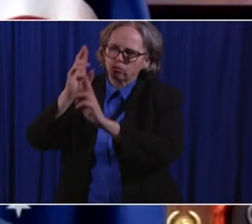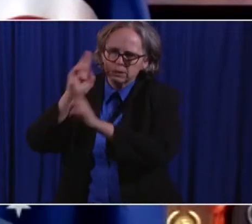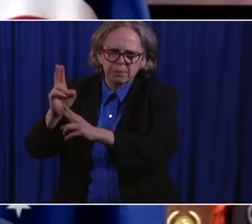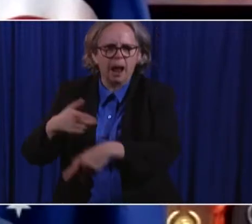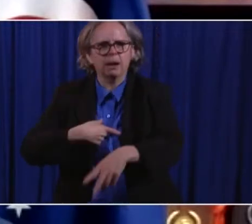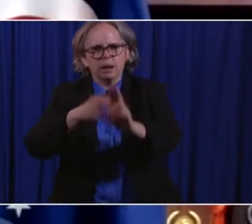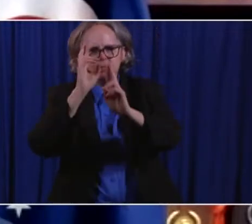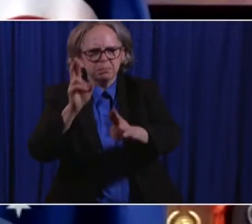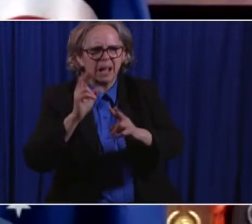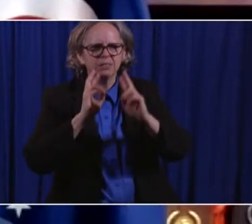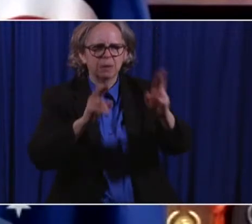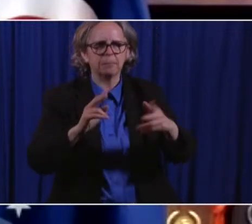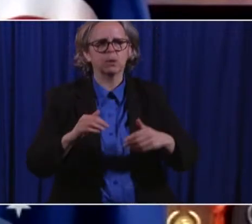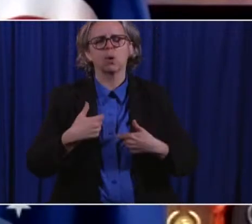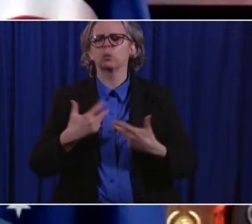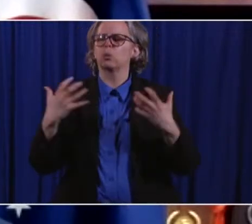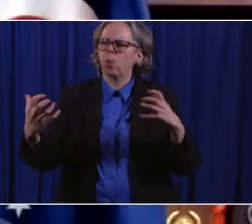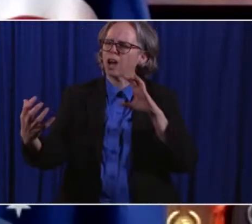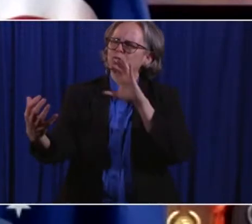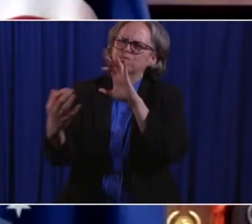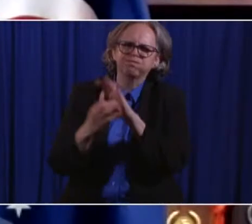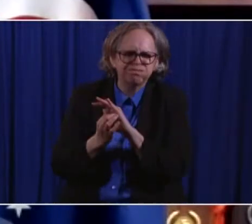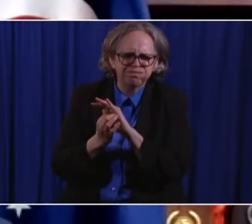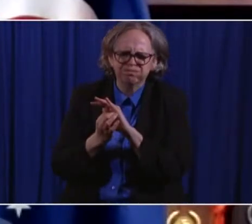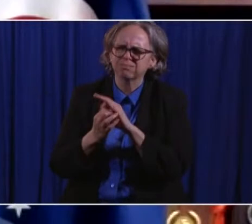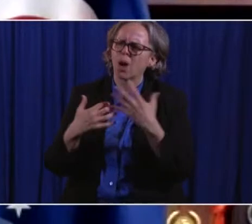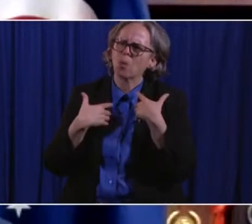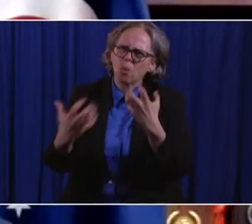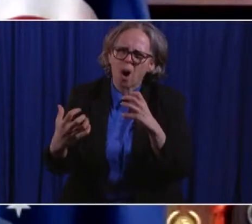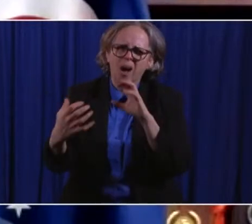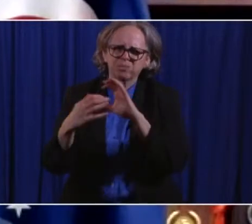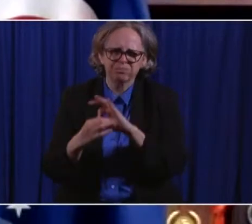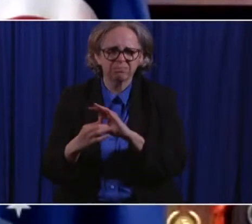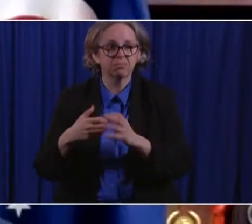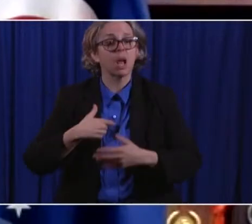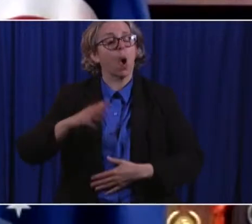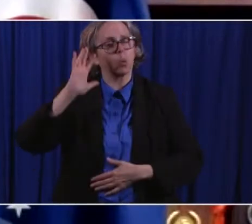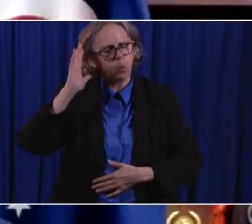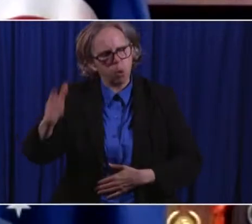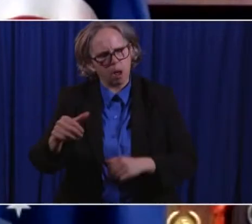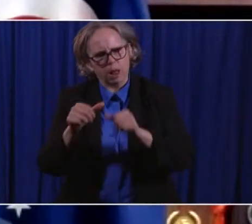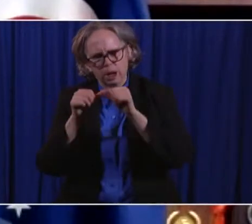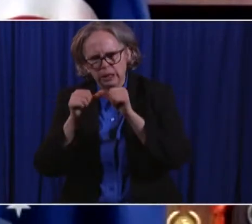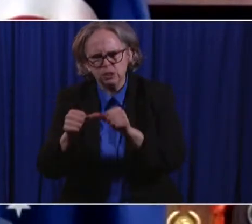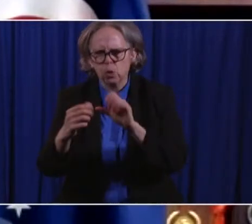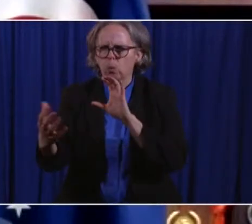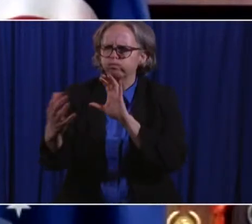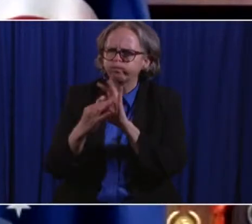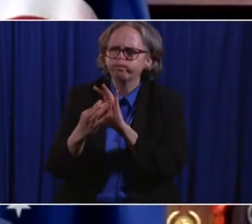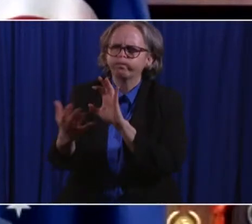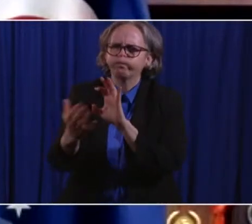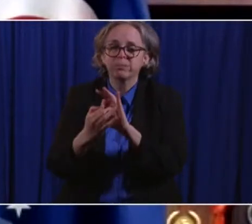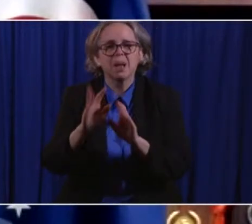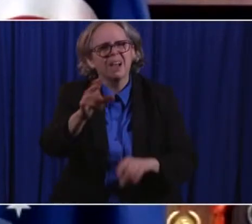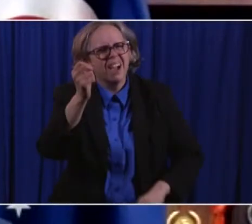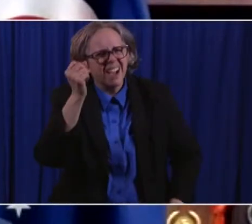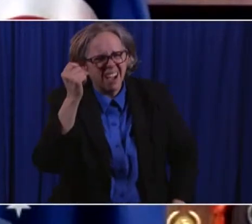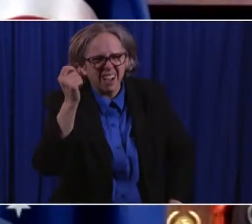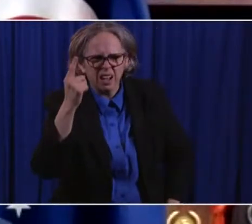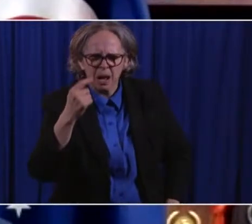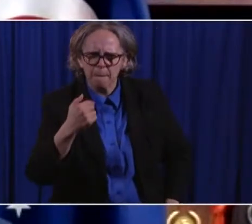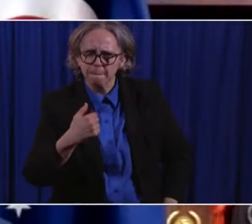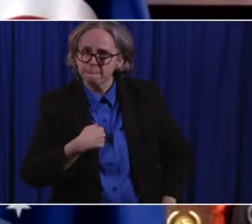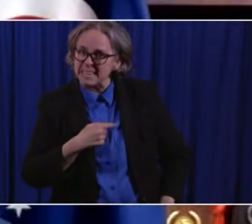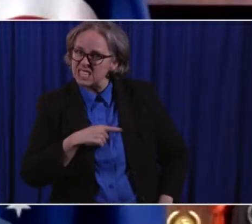that. But again, I'm going to emphasize, we have to be able to have the conversation about holding the government of China,